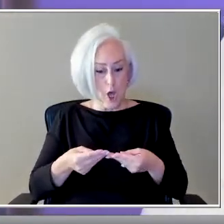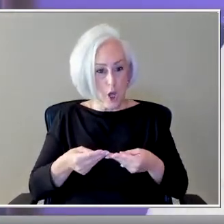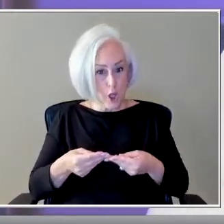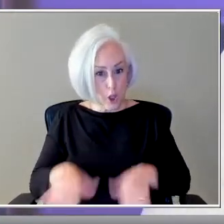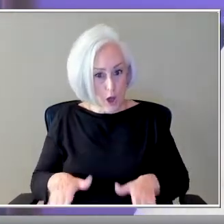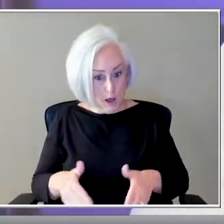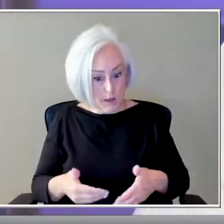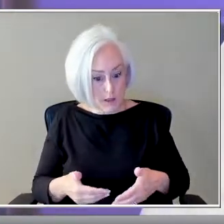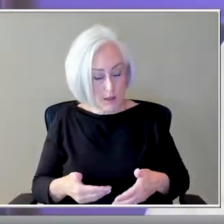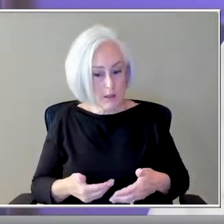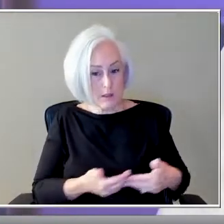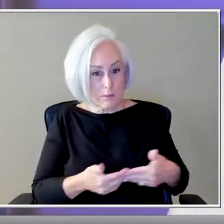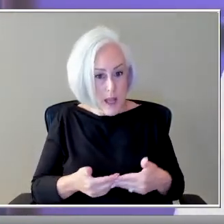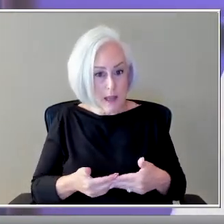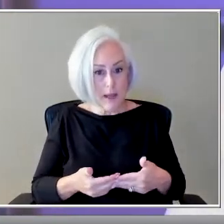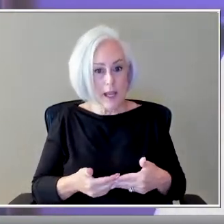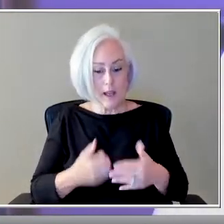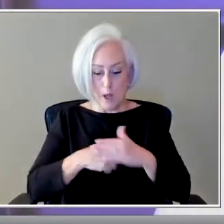a stillbirth,